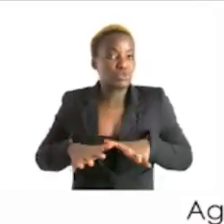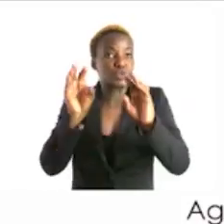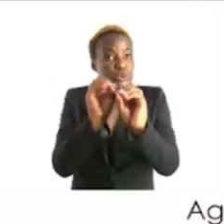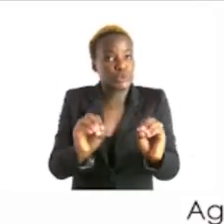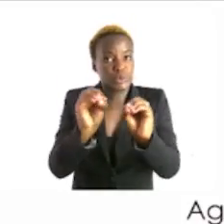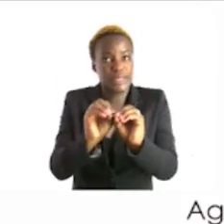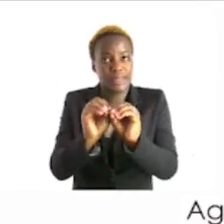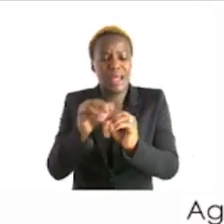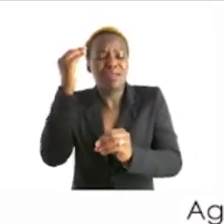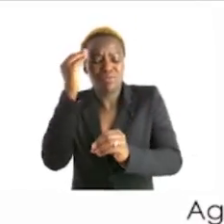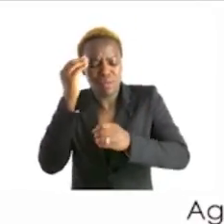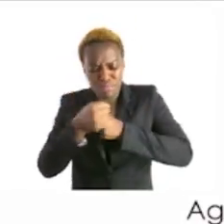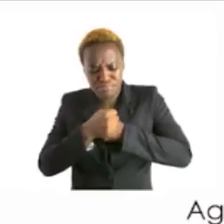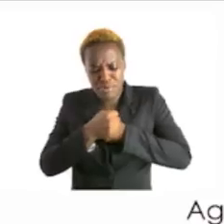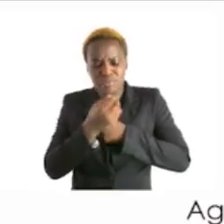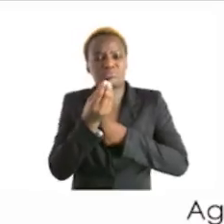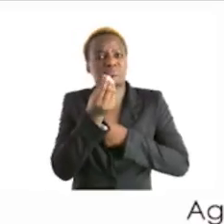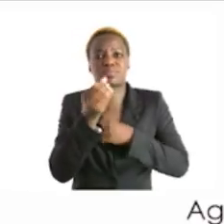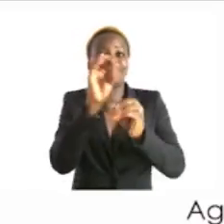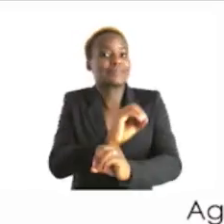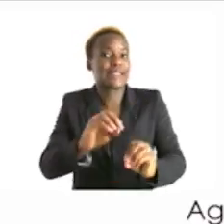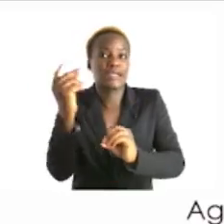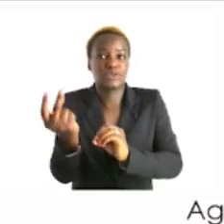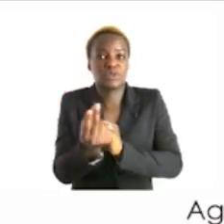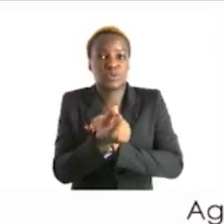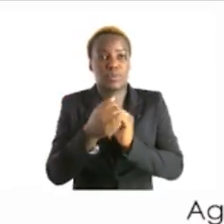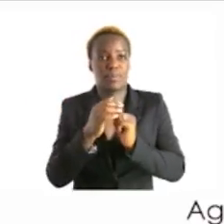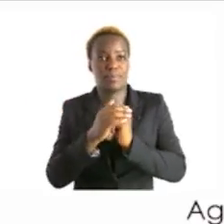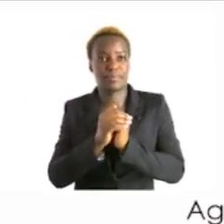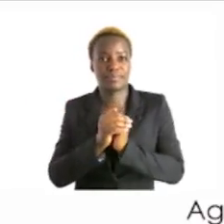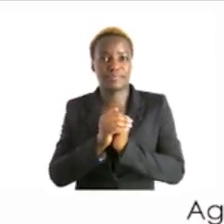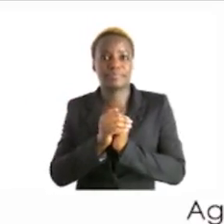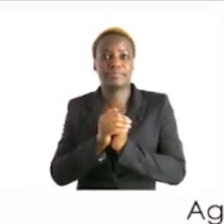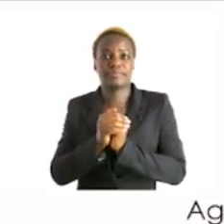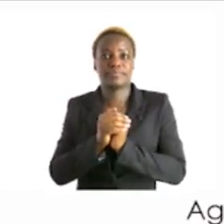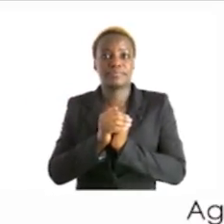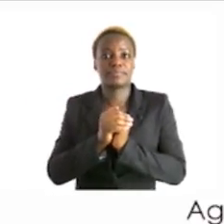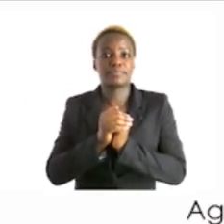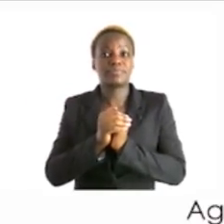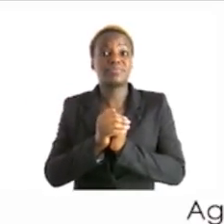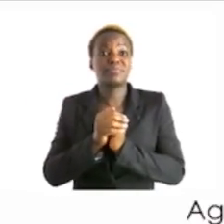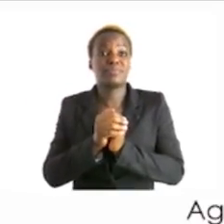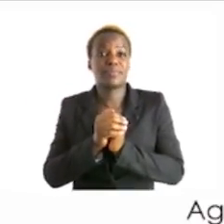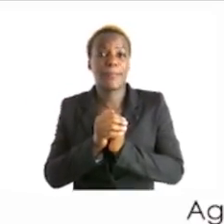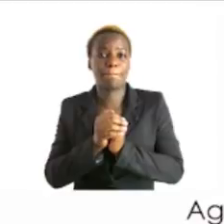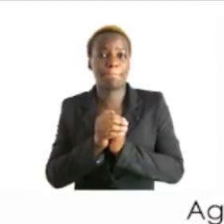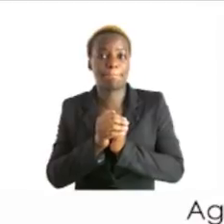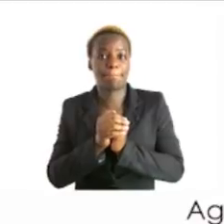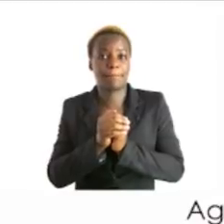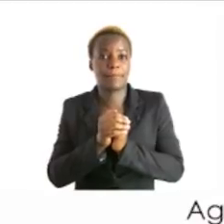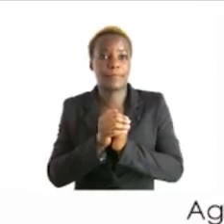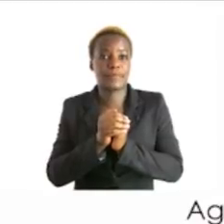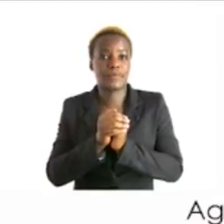parents did not have money to buy a party dress so so she was